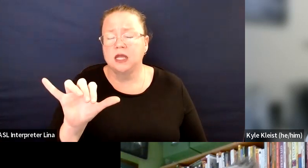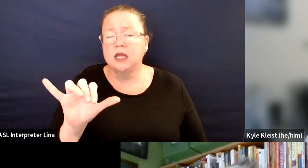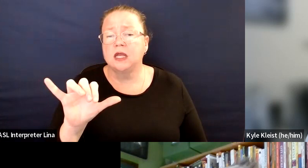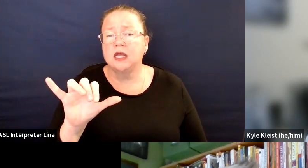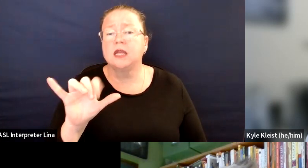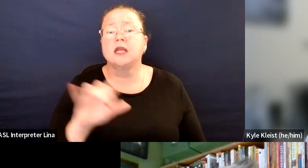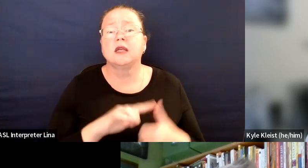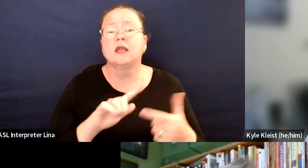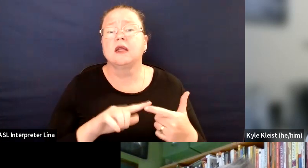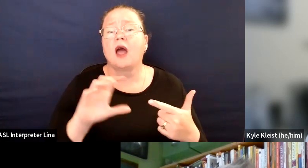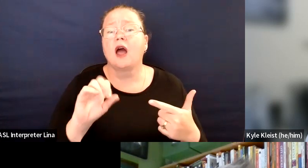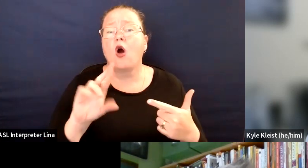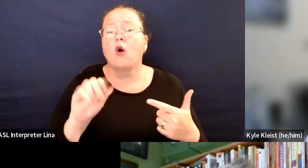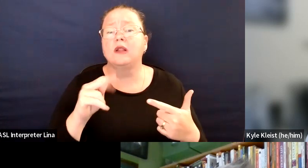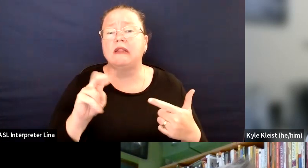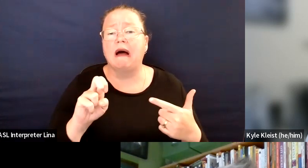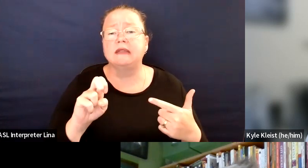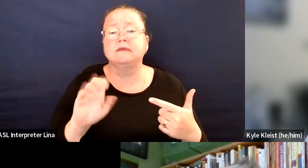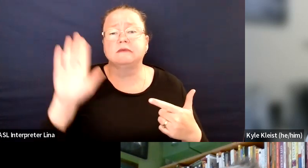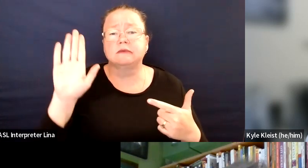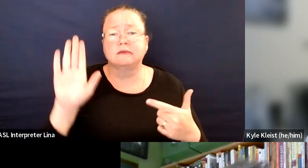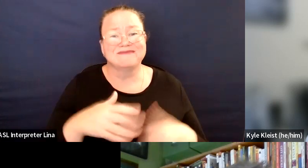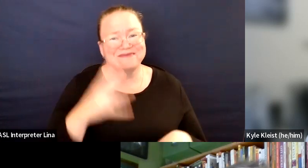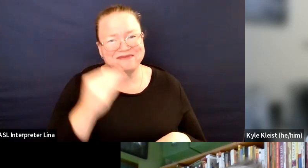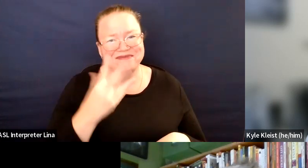then Caroline Scott has her hand up. Lovely.